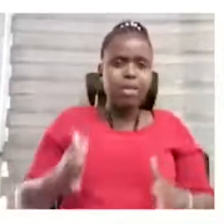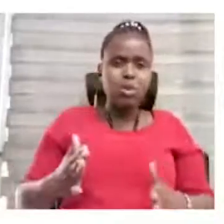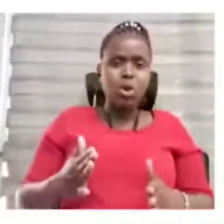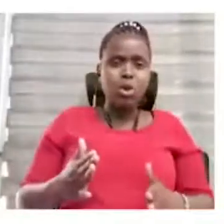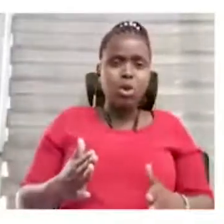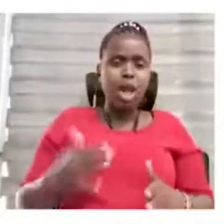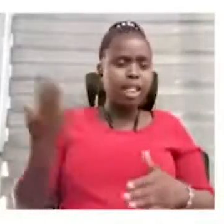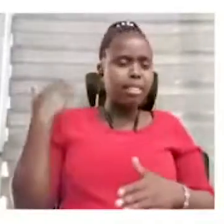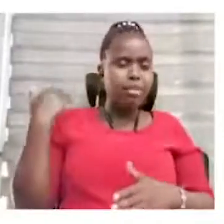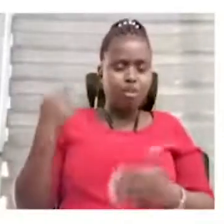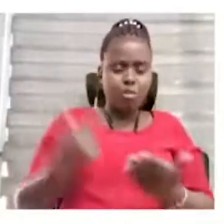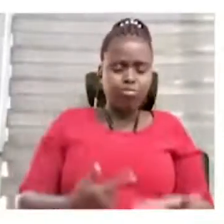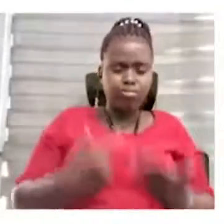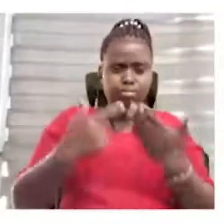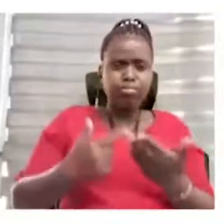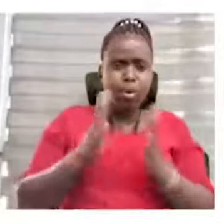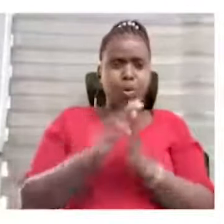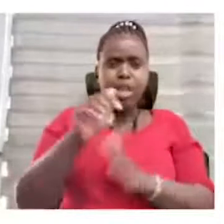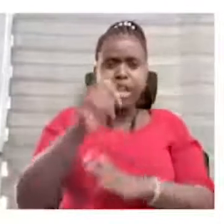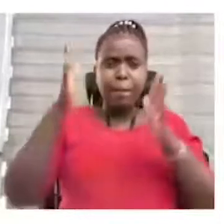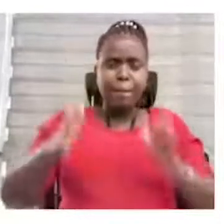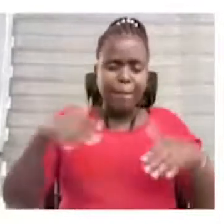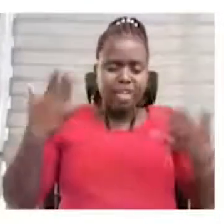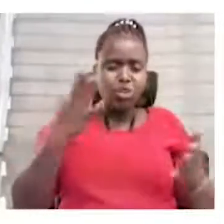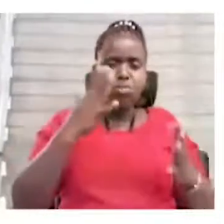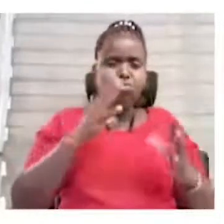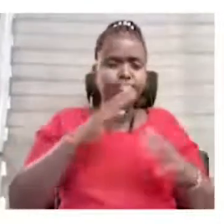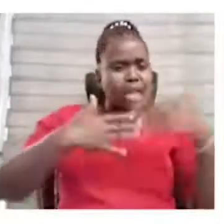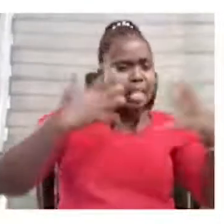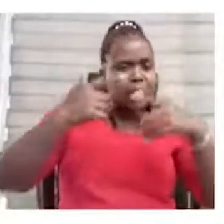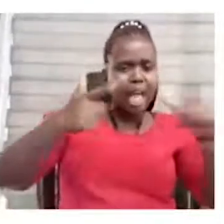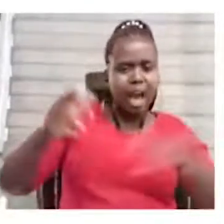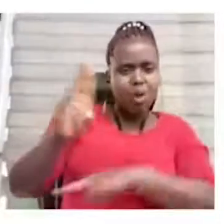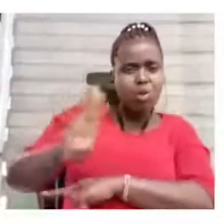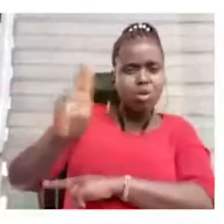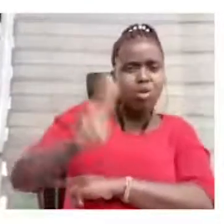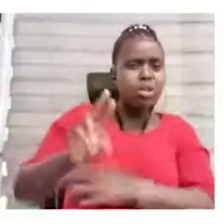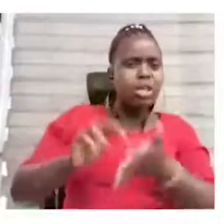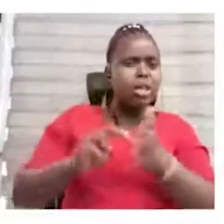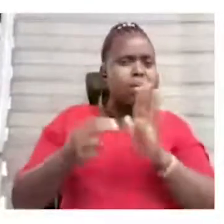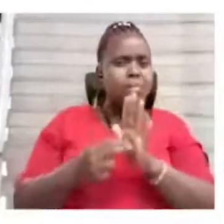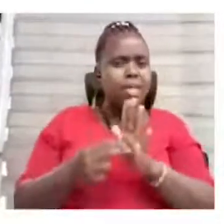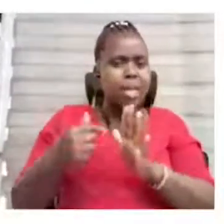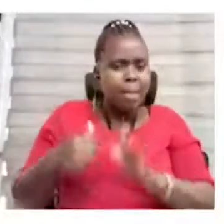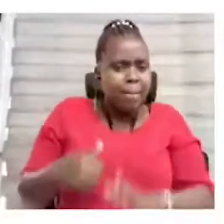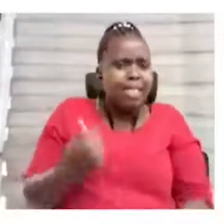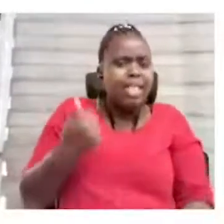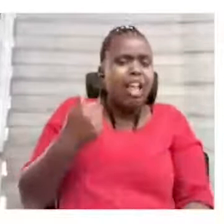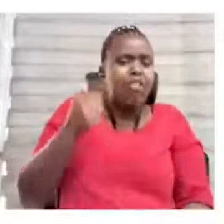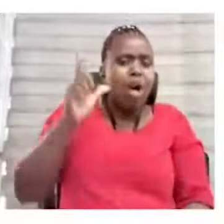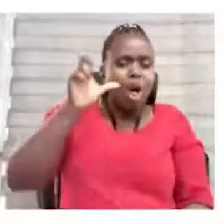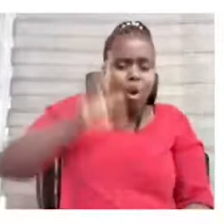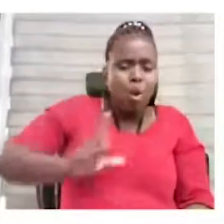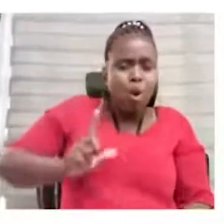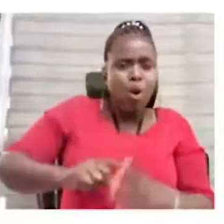doesn't speak sign language and I don't want to get out a pen and write it, I can just pull out my phone and using automatic speech